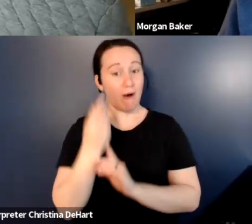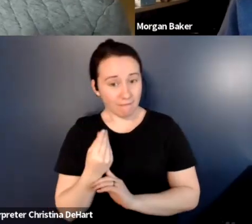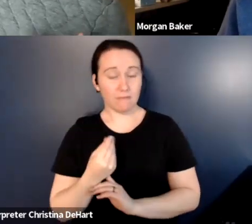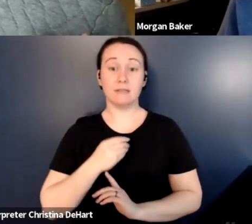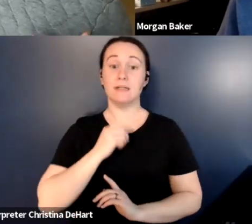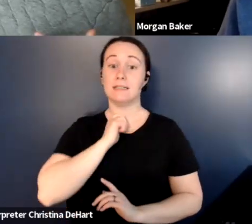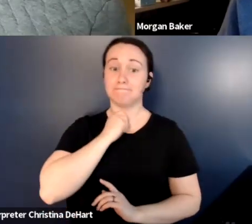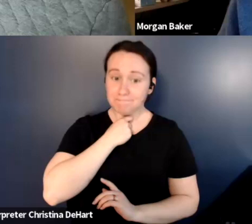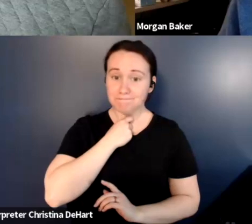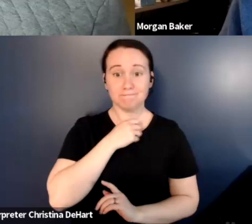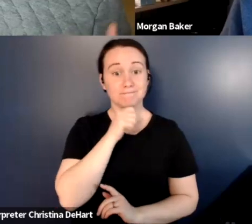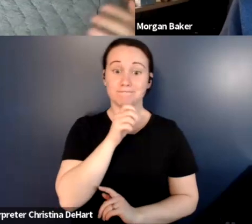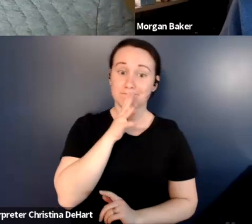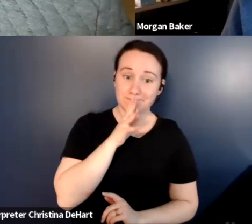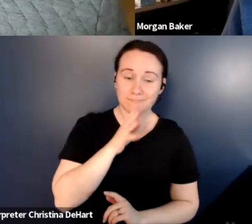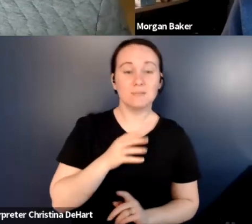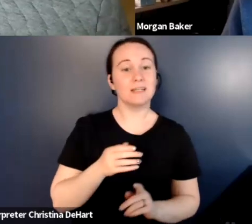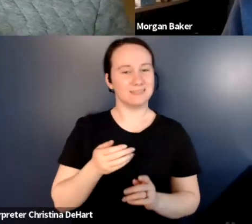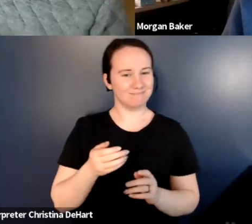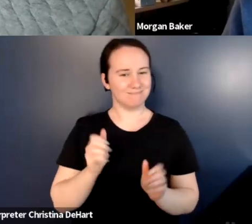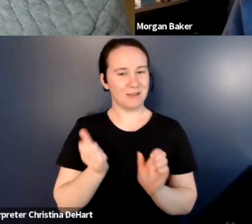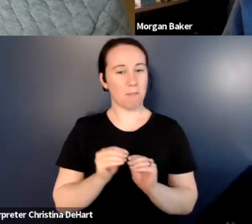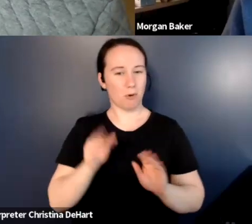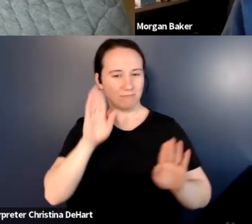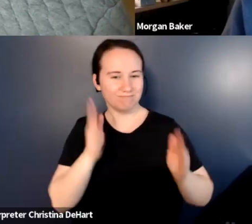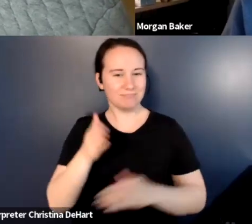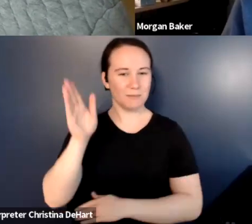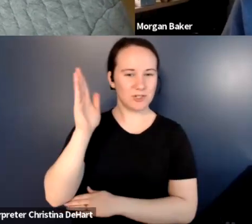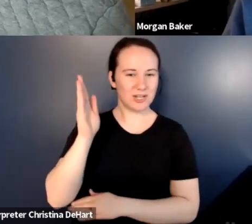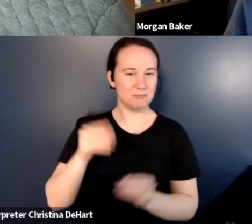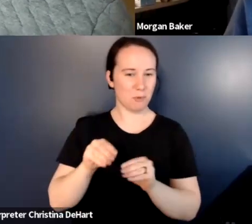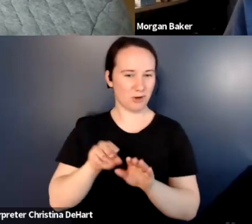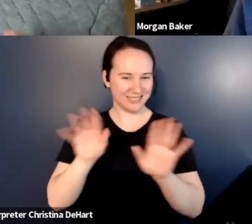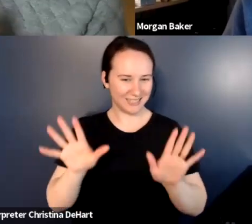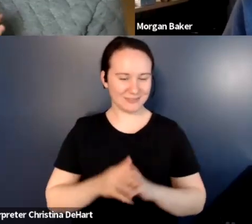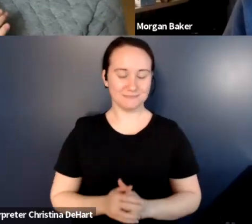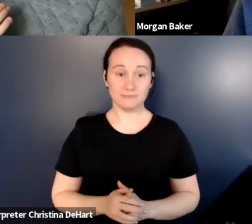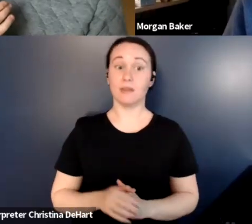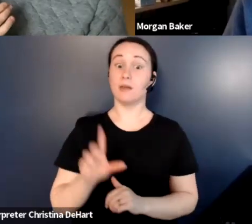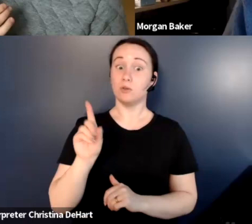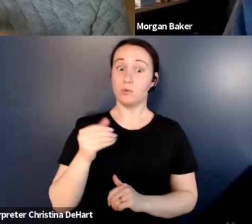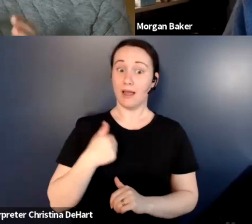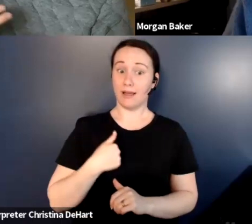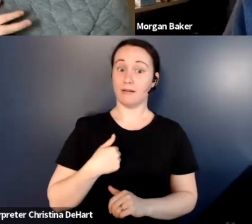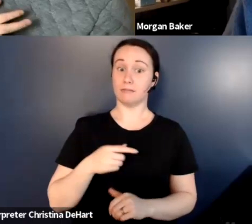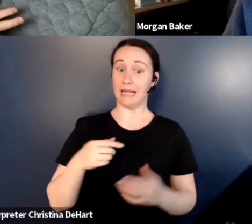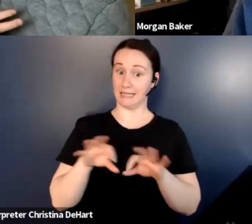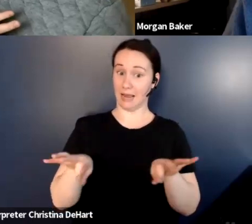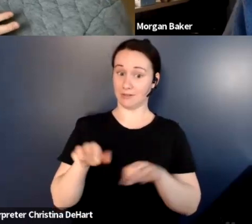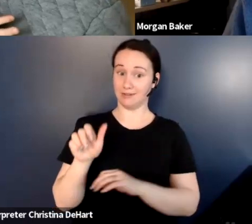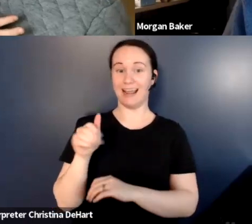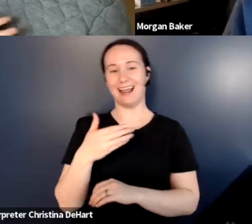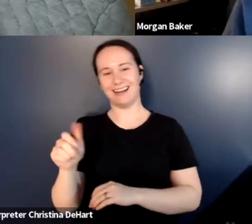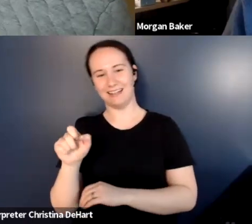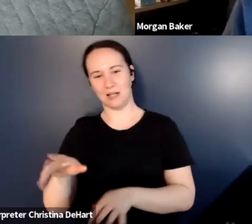microphones on mute so that way we can hear the presentation clearly. We do have real-time captioning and ASL